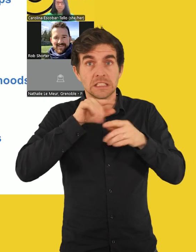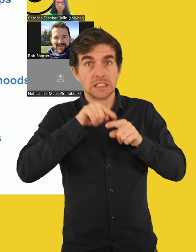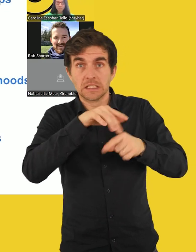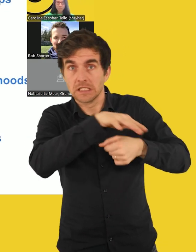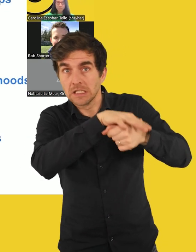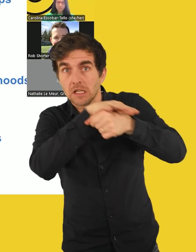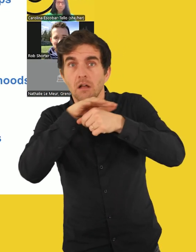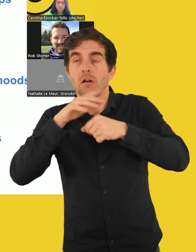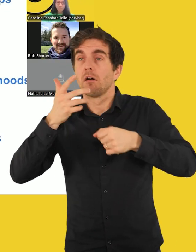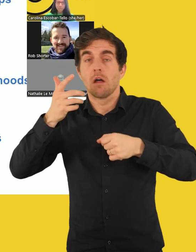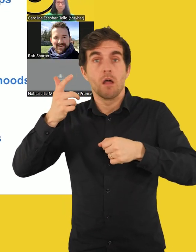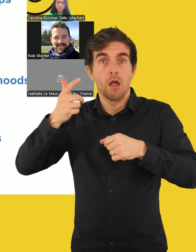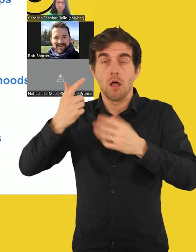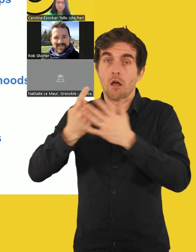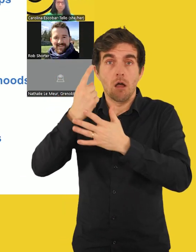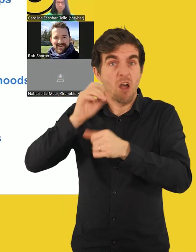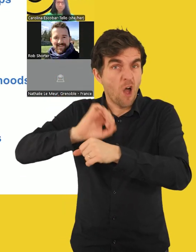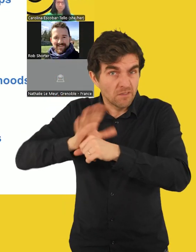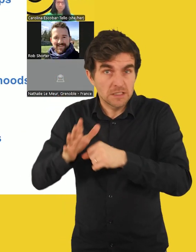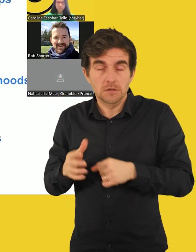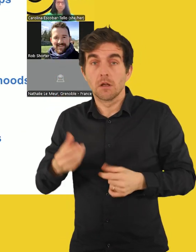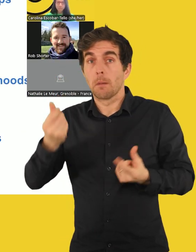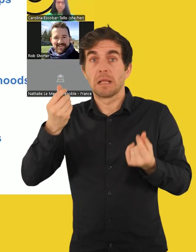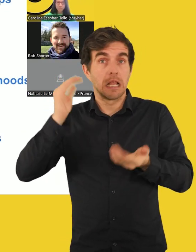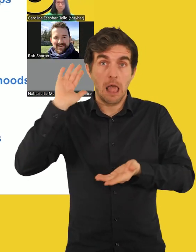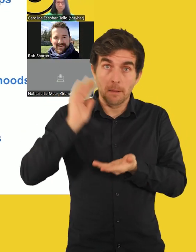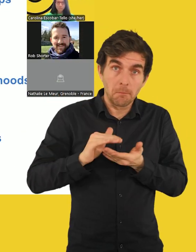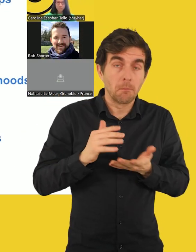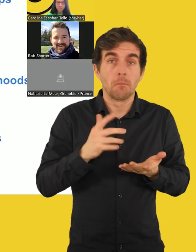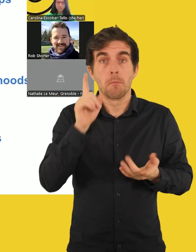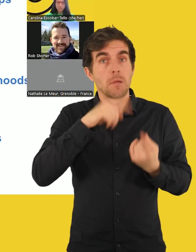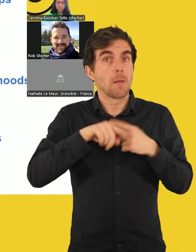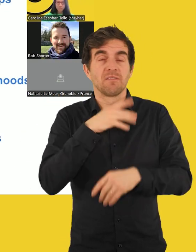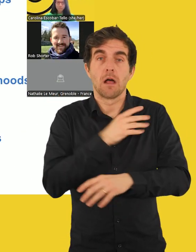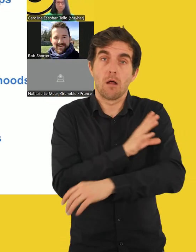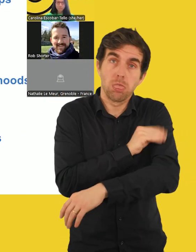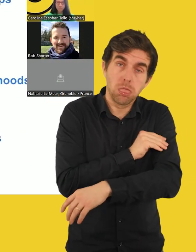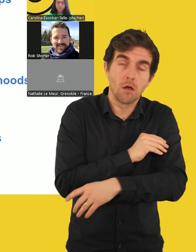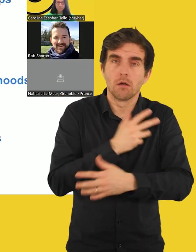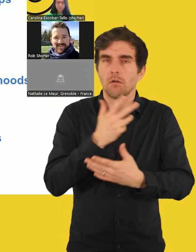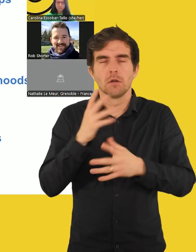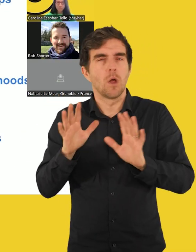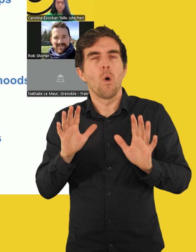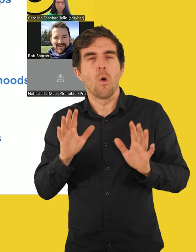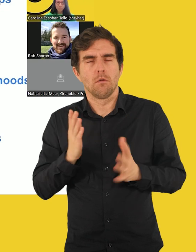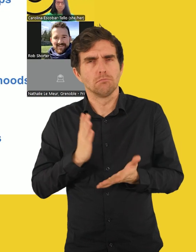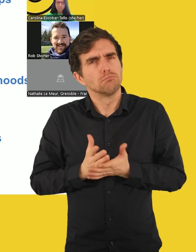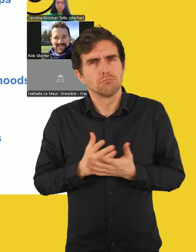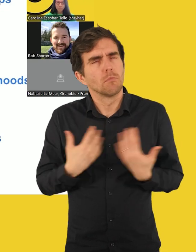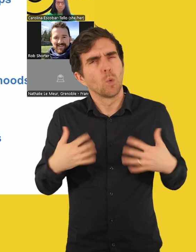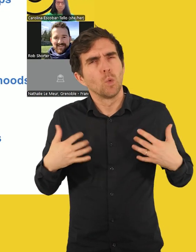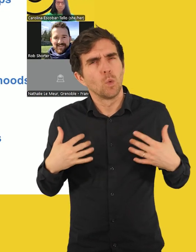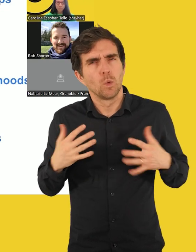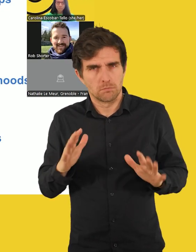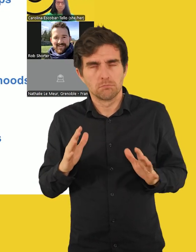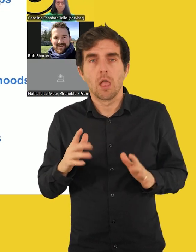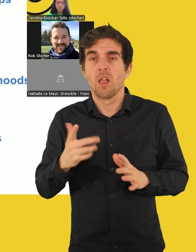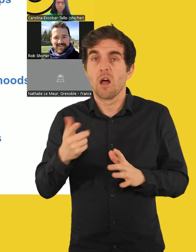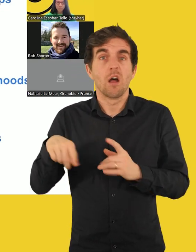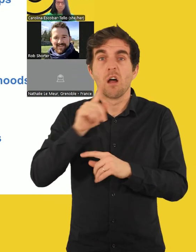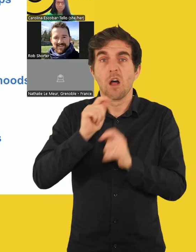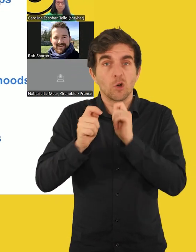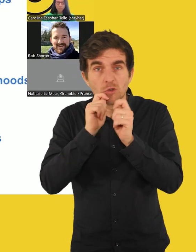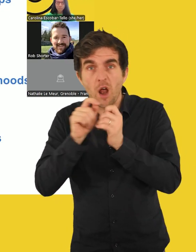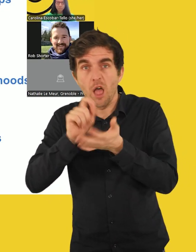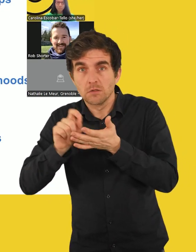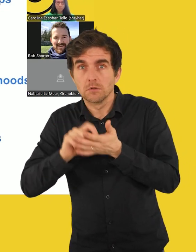geopolitical pressures, pandemics and crises, a lack of funding, people feeling burnout. These are very real. And